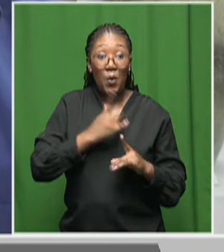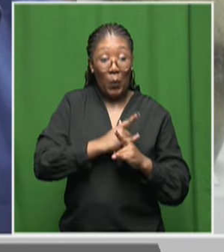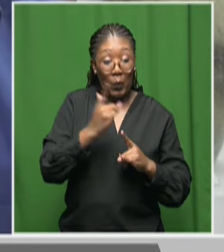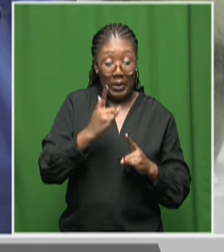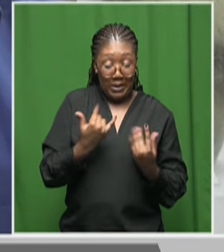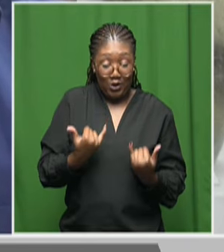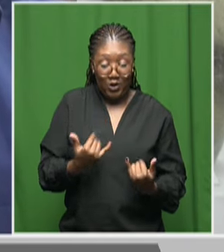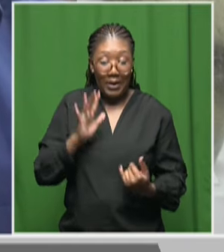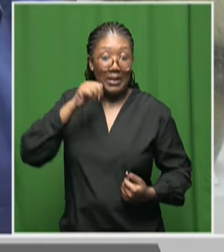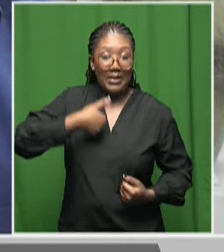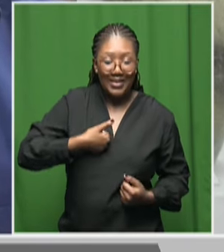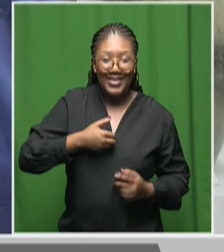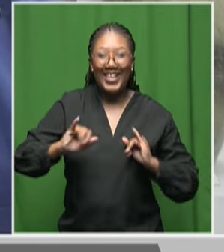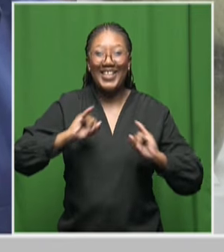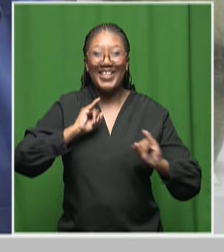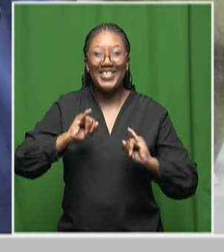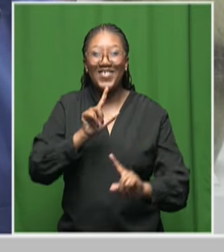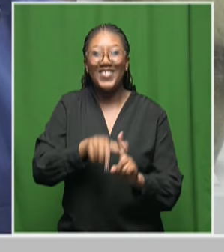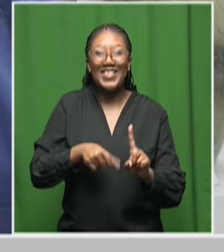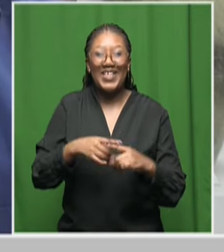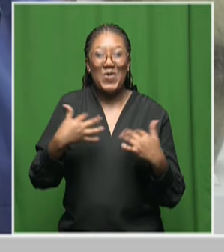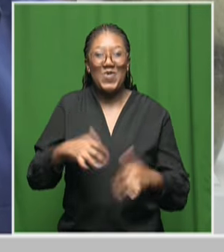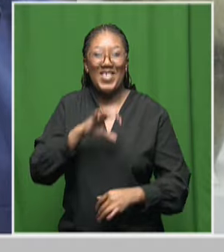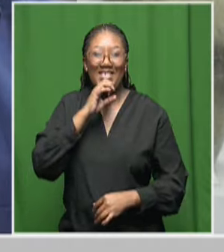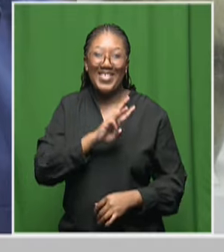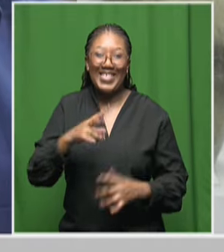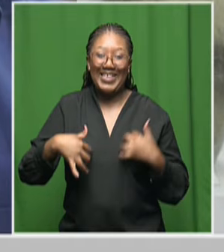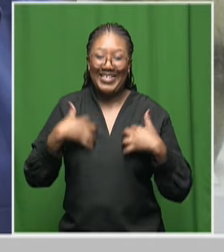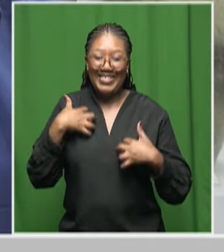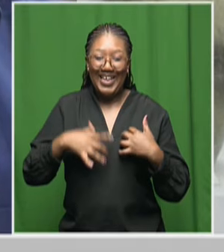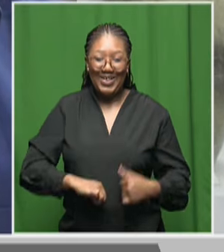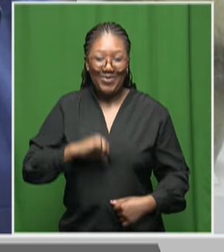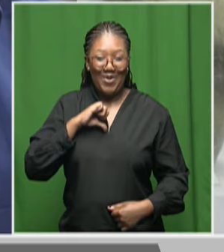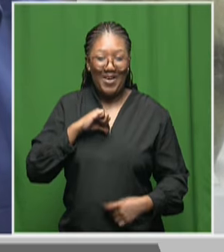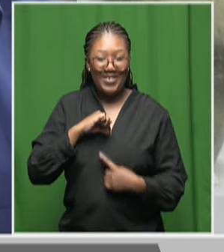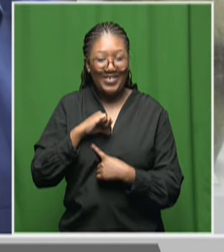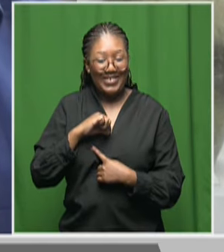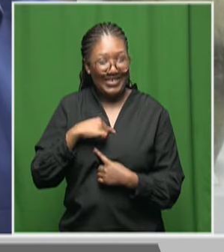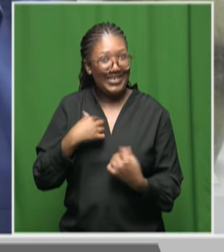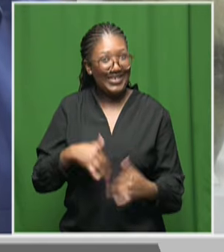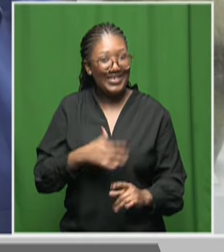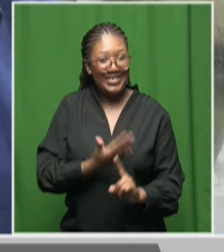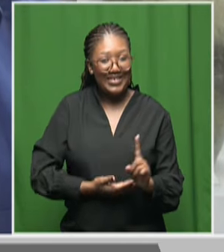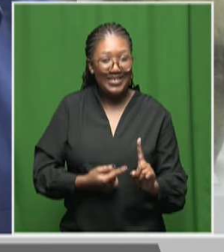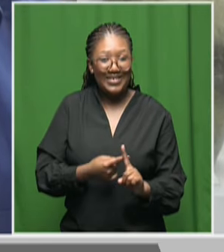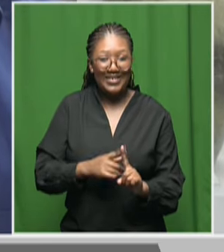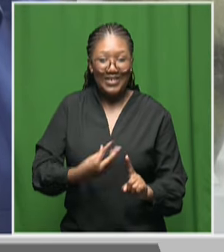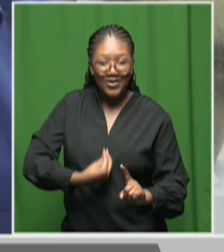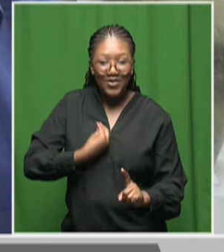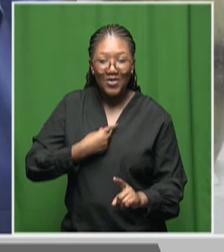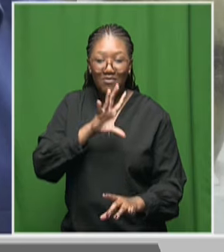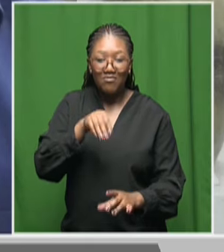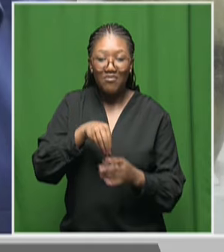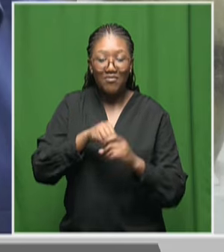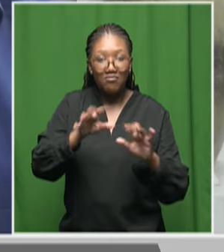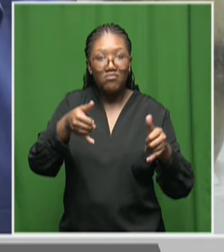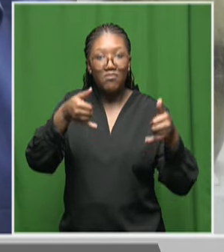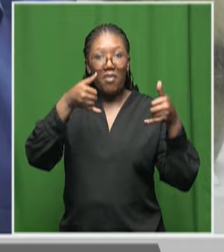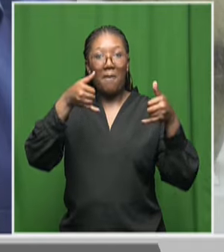so ecstatic because we're trying to understand what differentiated him. And yes, to your point, his drawing, took this prestigious award for the